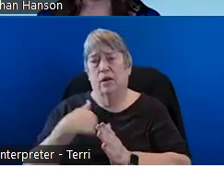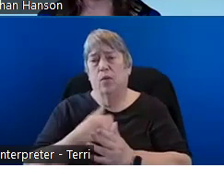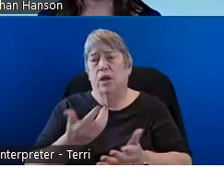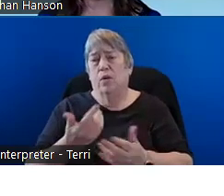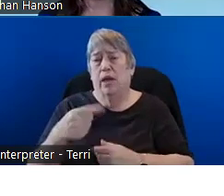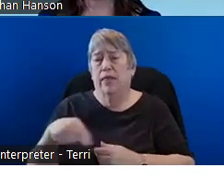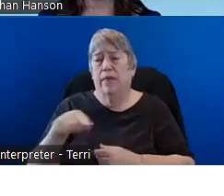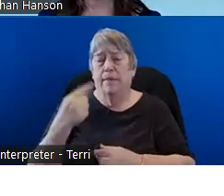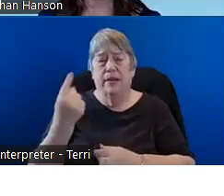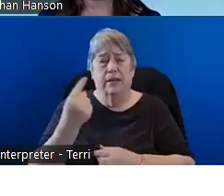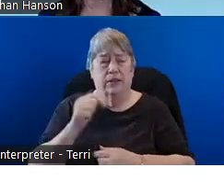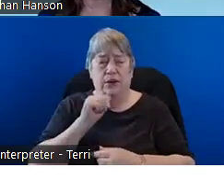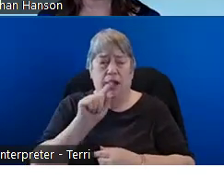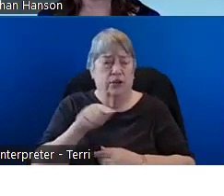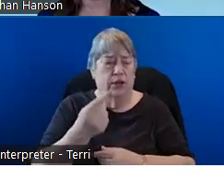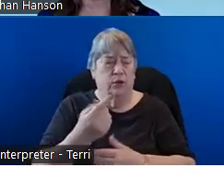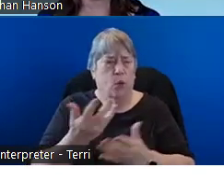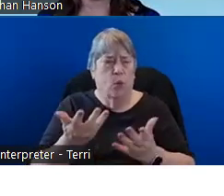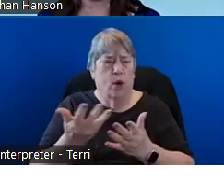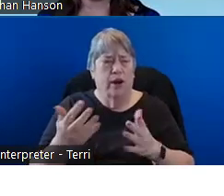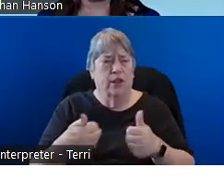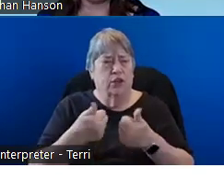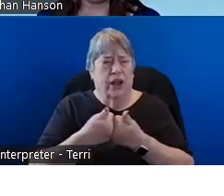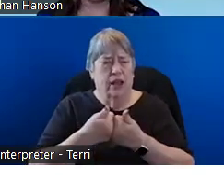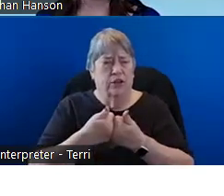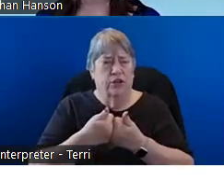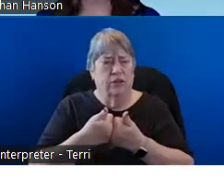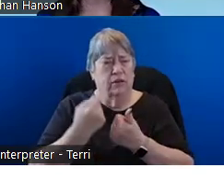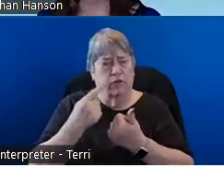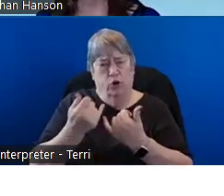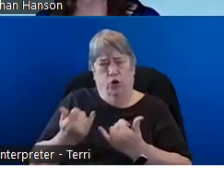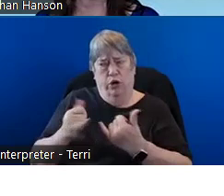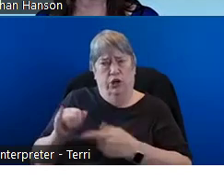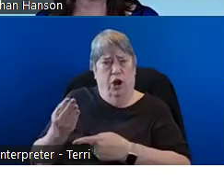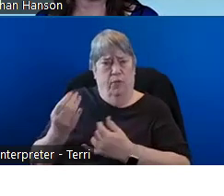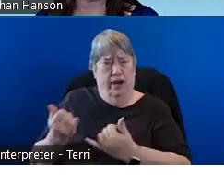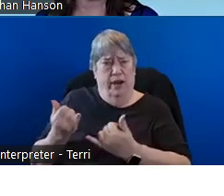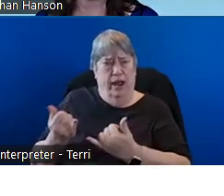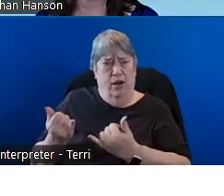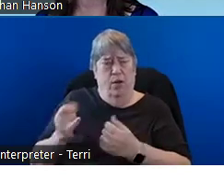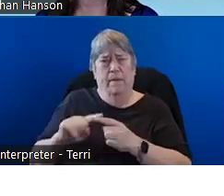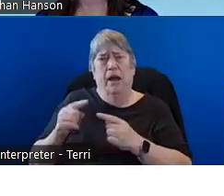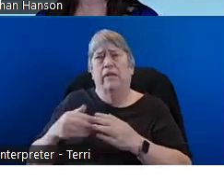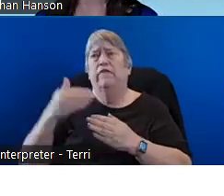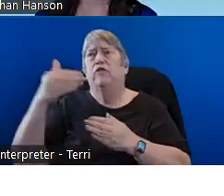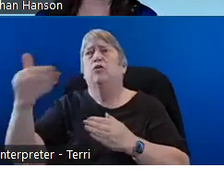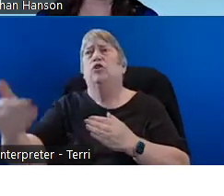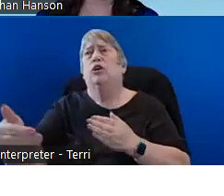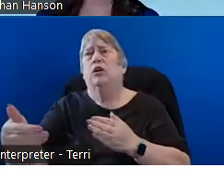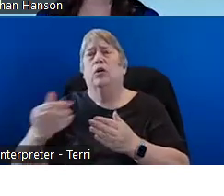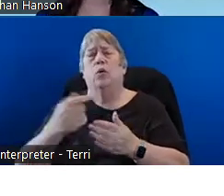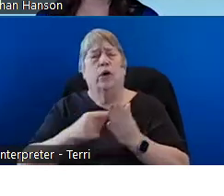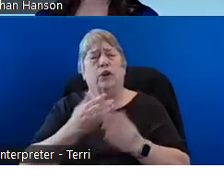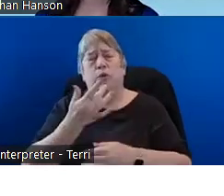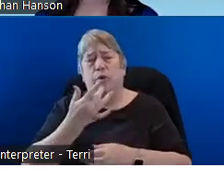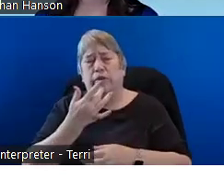only what the challenges are in their current job, but really look at that career advancement opportunity. So what are their preferences?